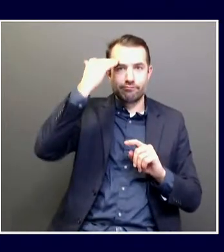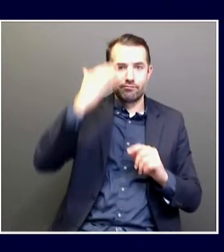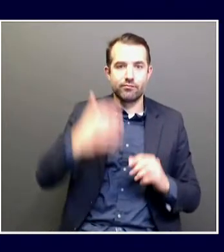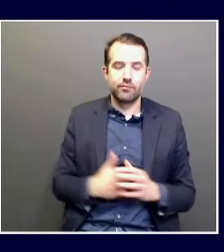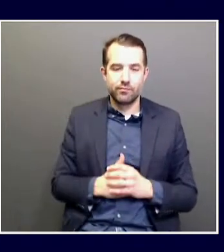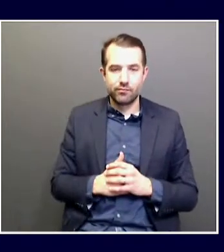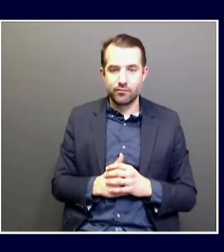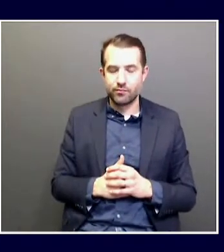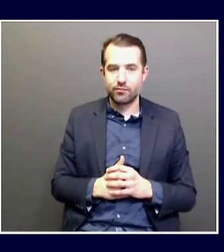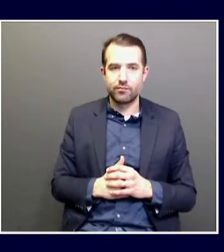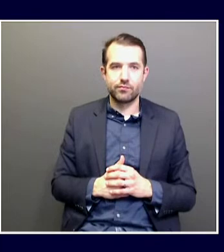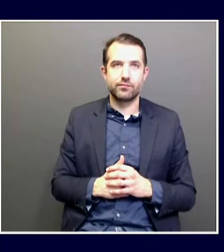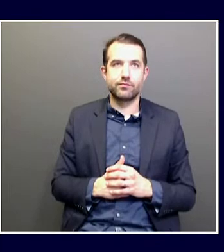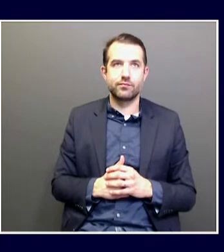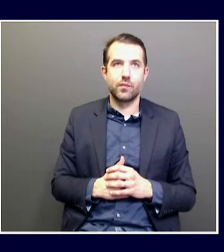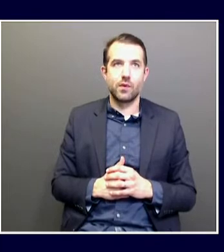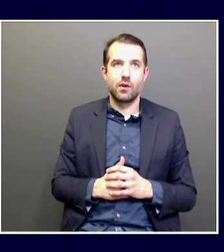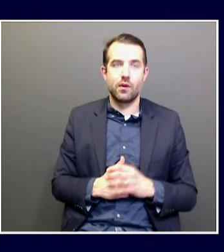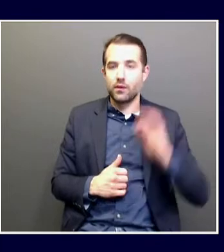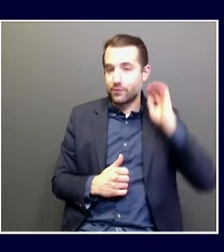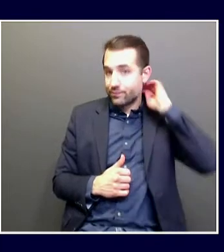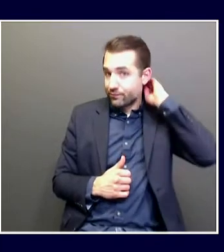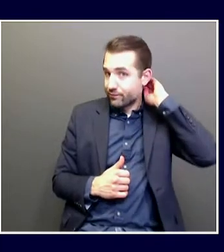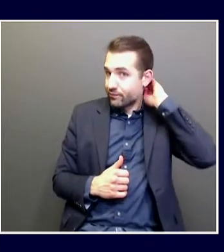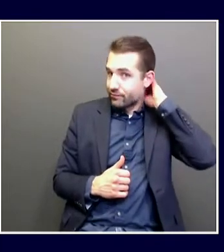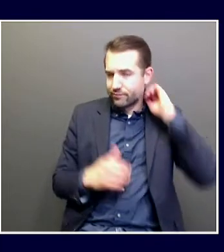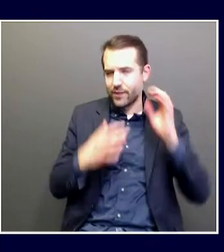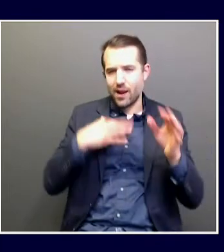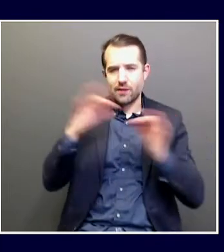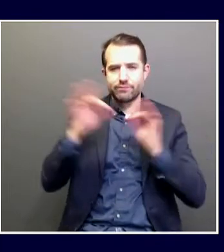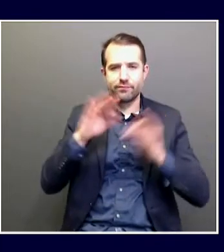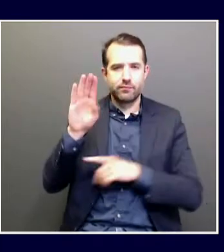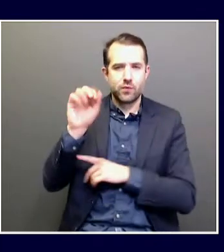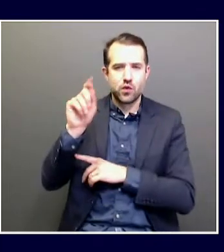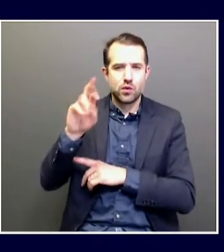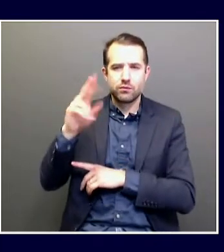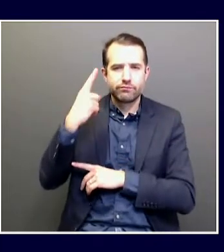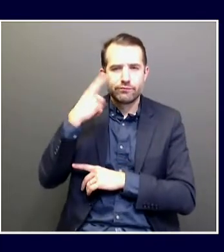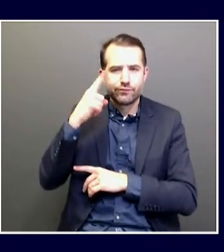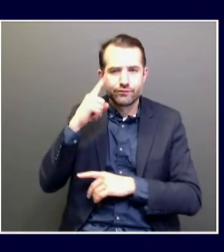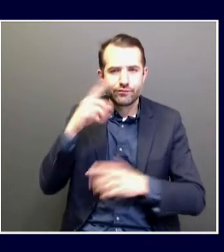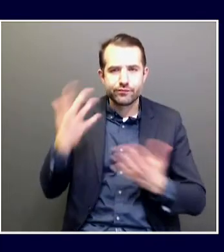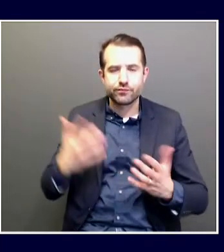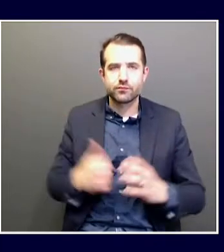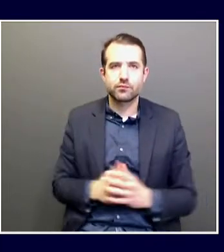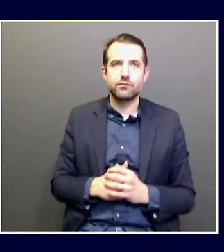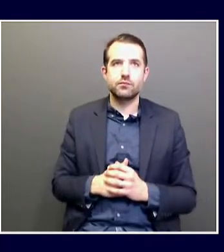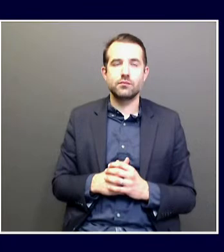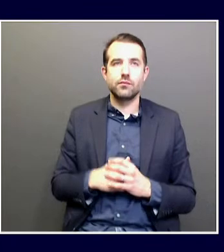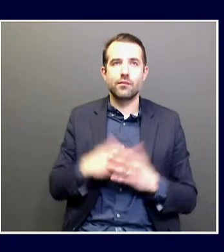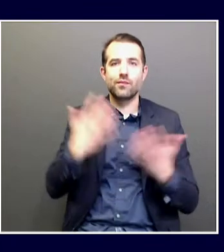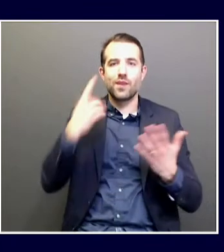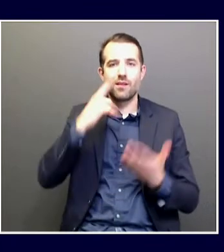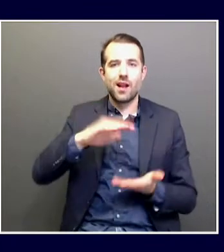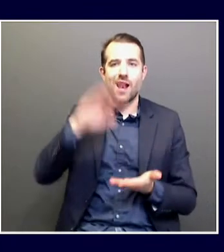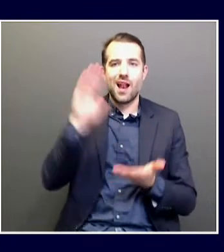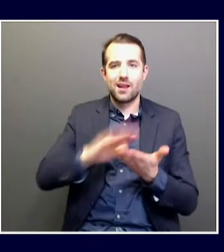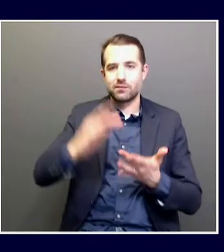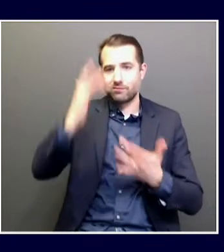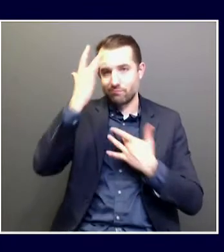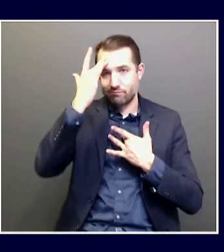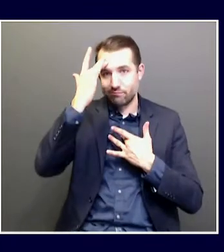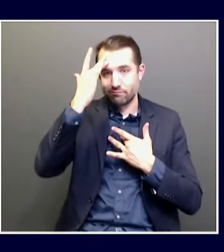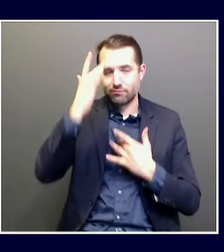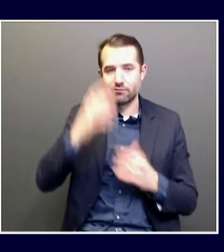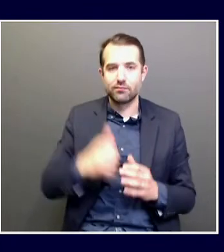boosters are intended to do. What the boosters are intended to do is to avert illness. We're taking a group that